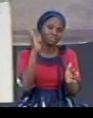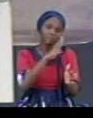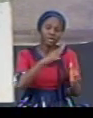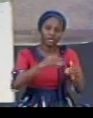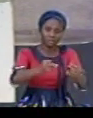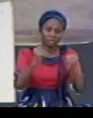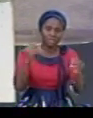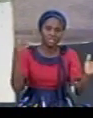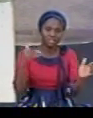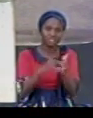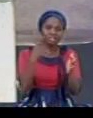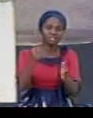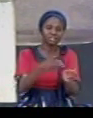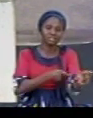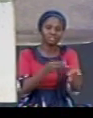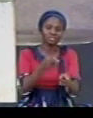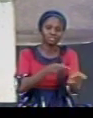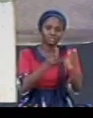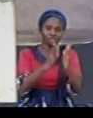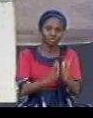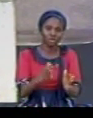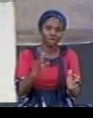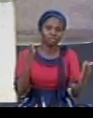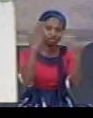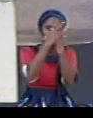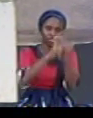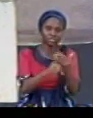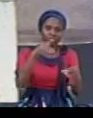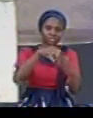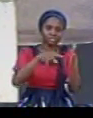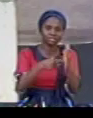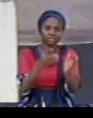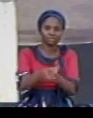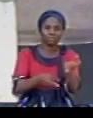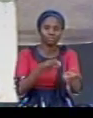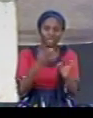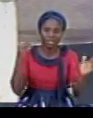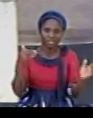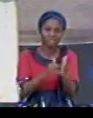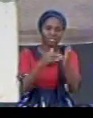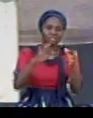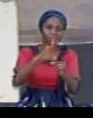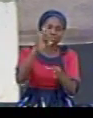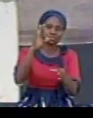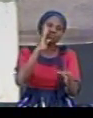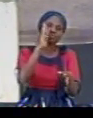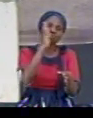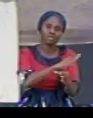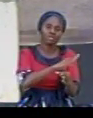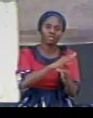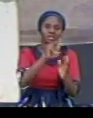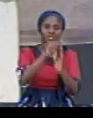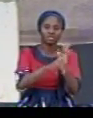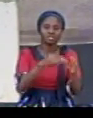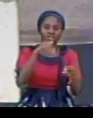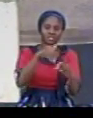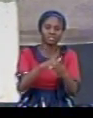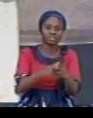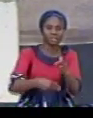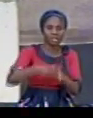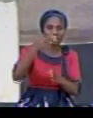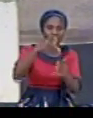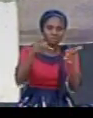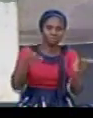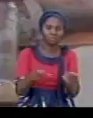the darkness of this world, against spiritual wickedness in high places. Can